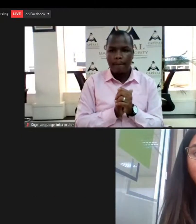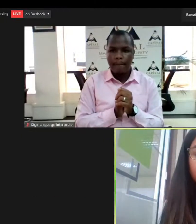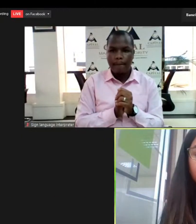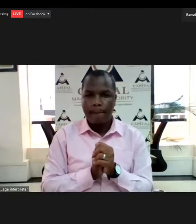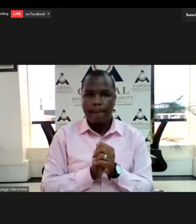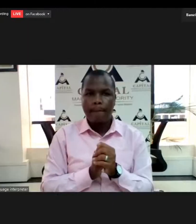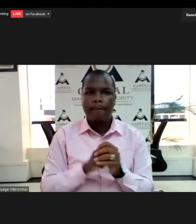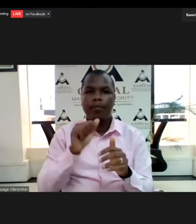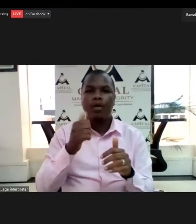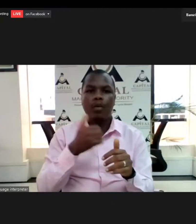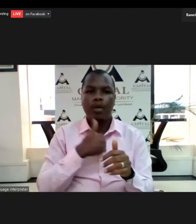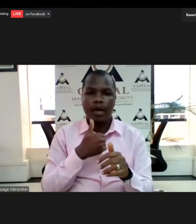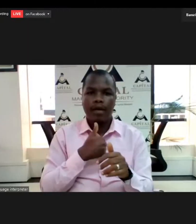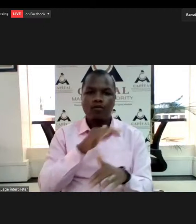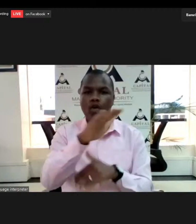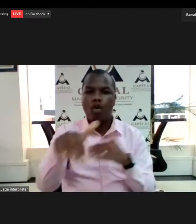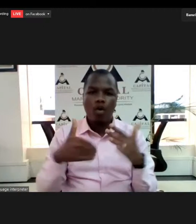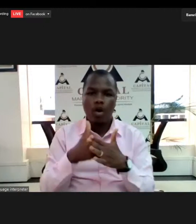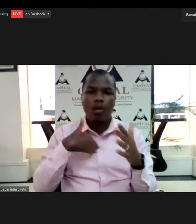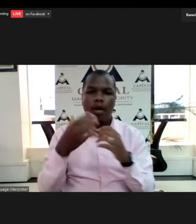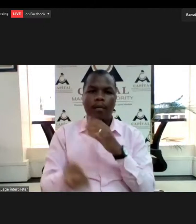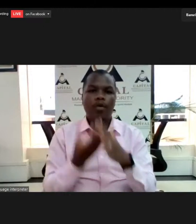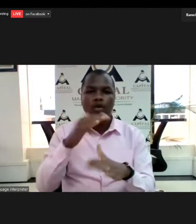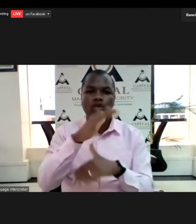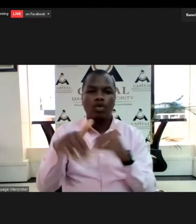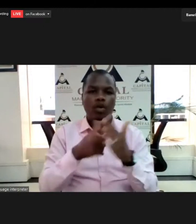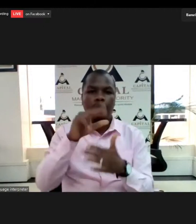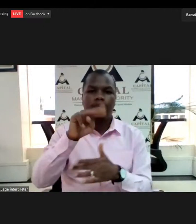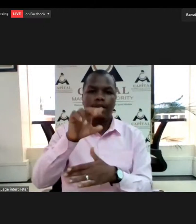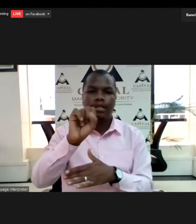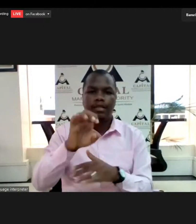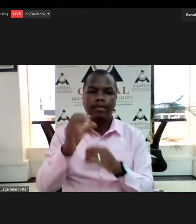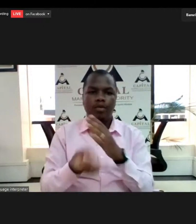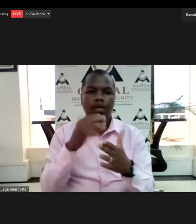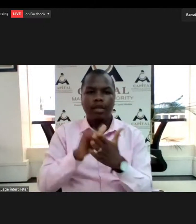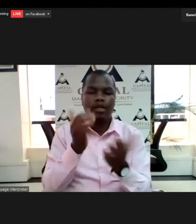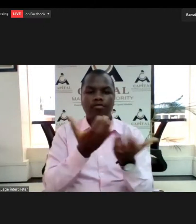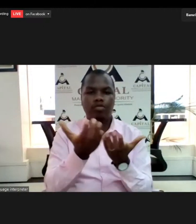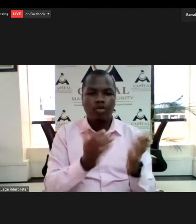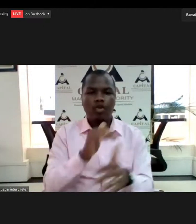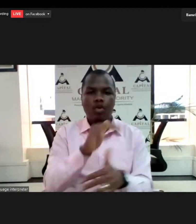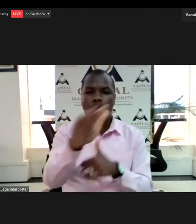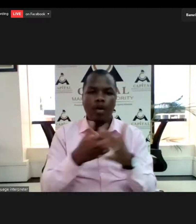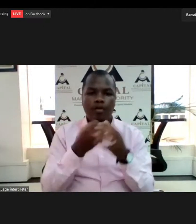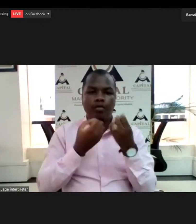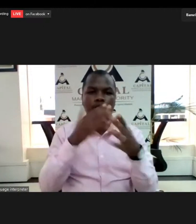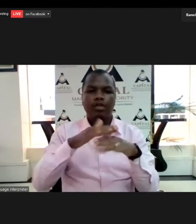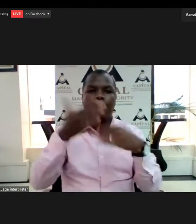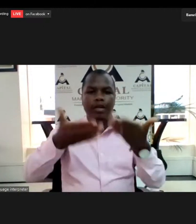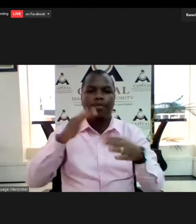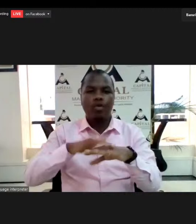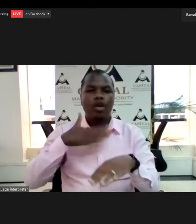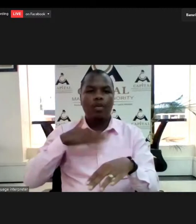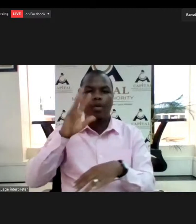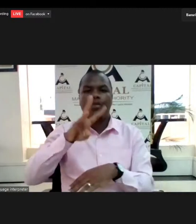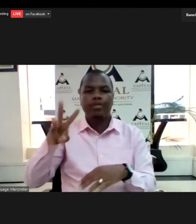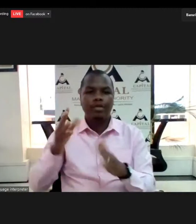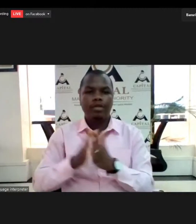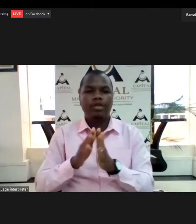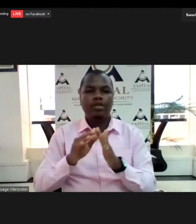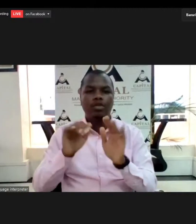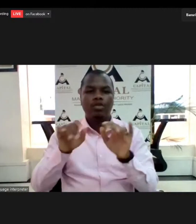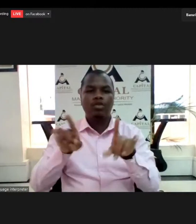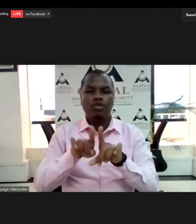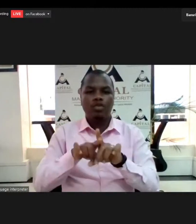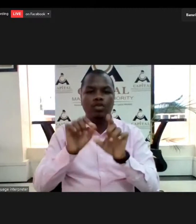We have all our products, all NSE products that are traded. All the information is available on our website. And what I'll do, I'll also put